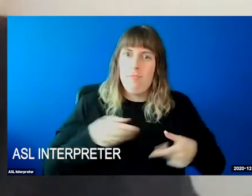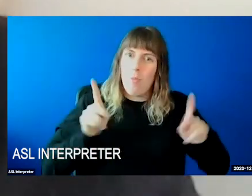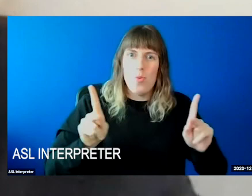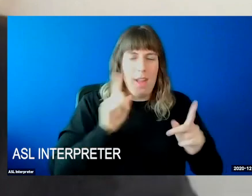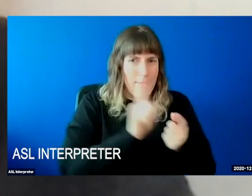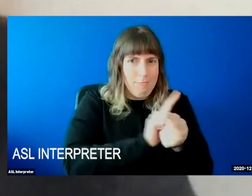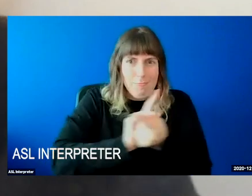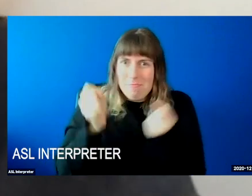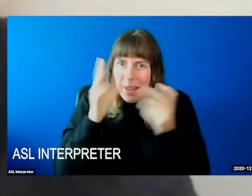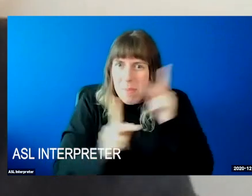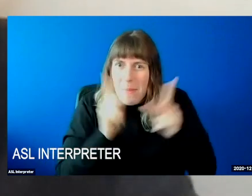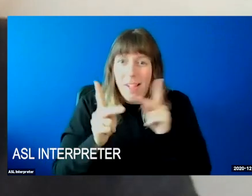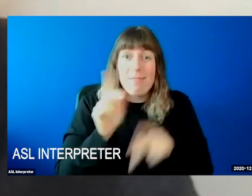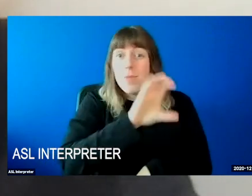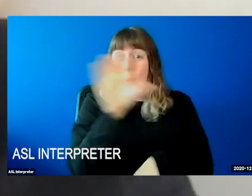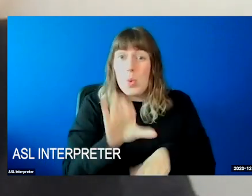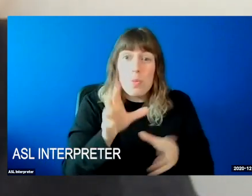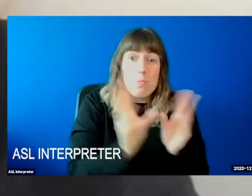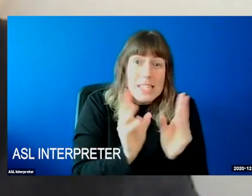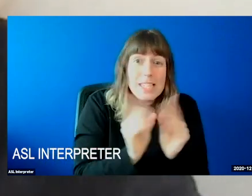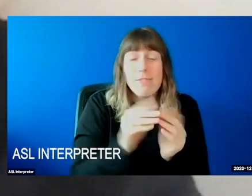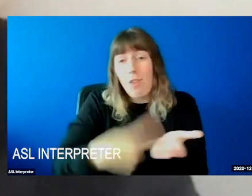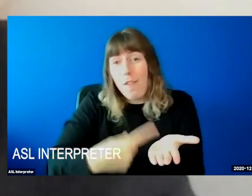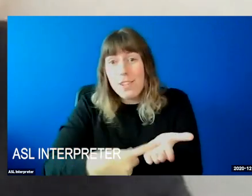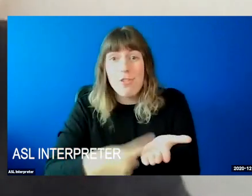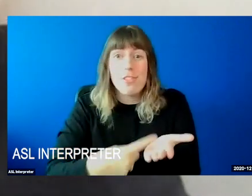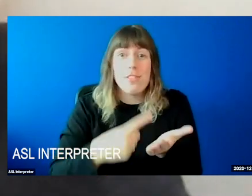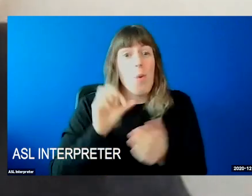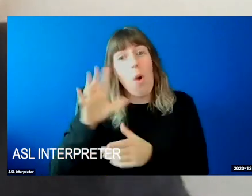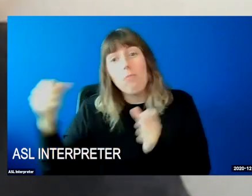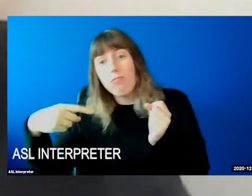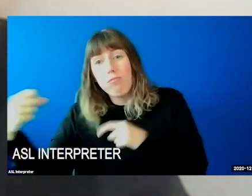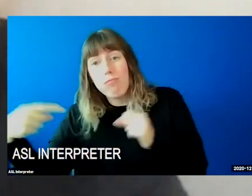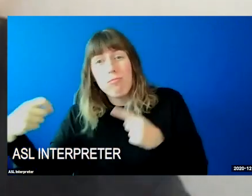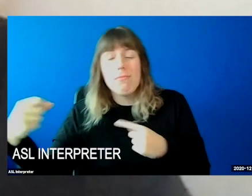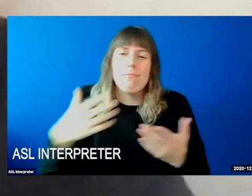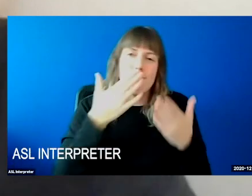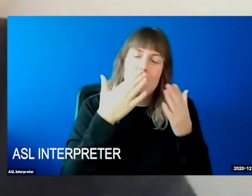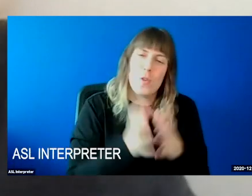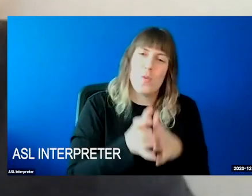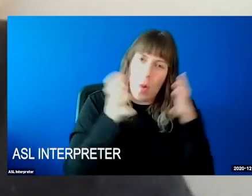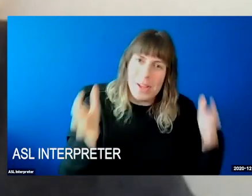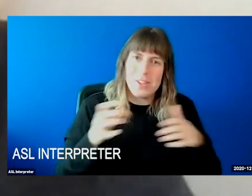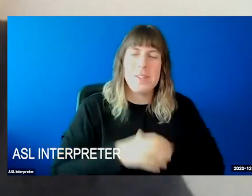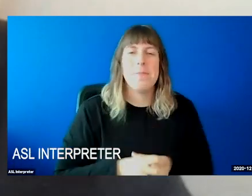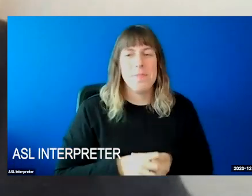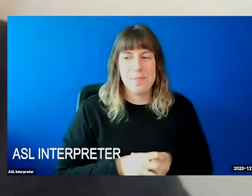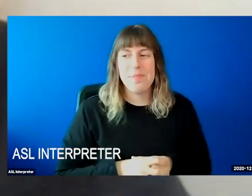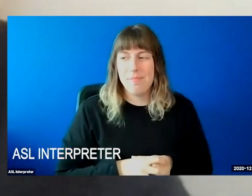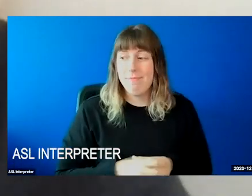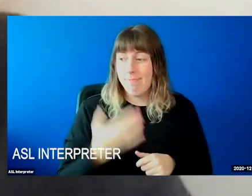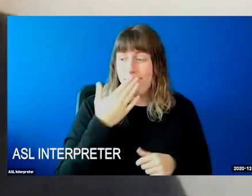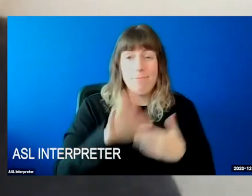for myself, I've really enjoyed the opportunity to get to know so many of you, both in these conversations and conversations that we've had offline in between